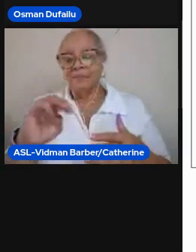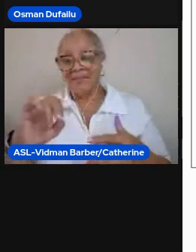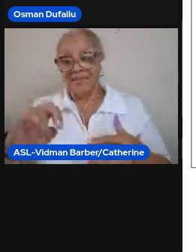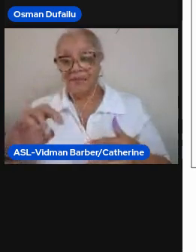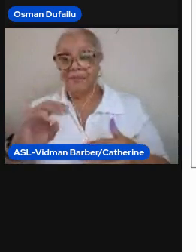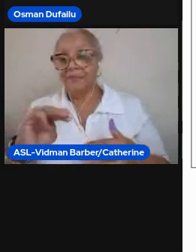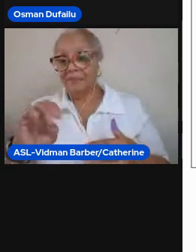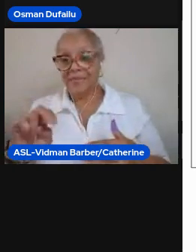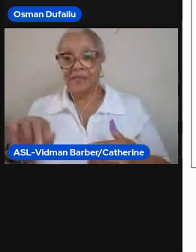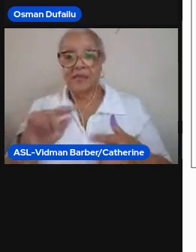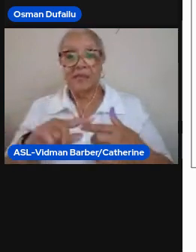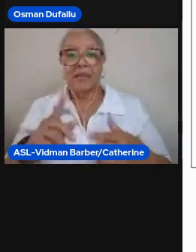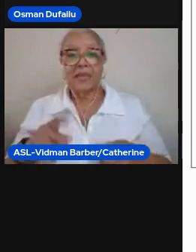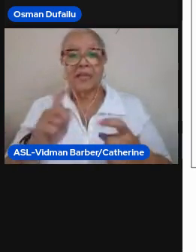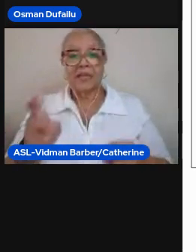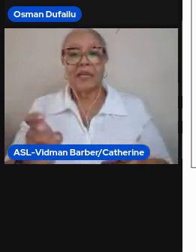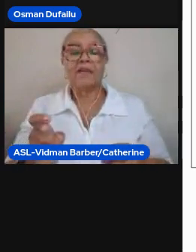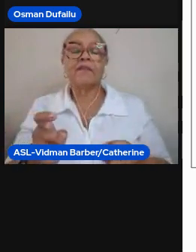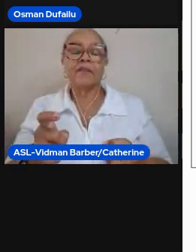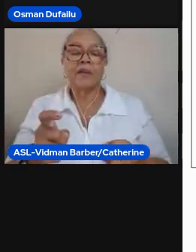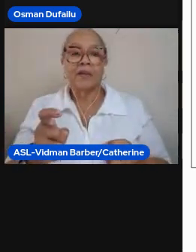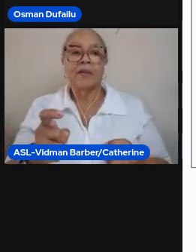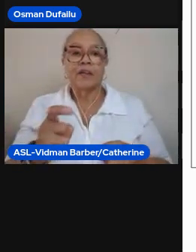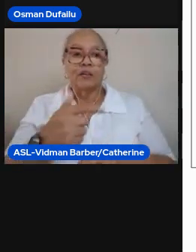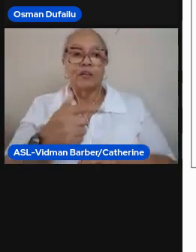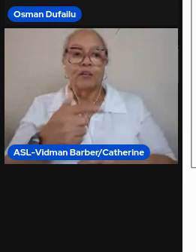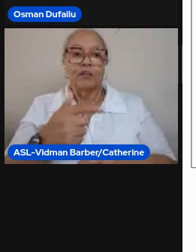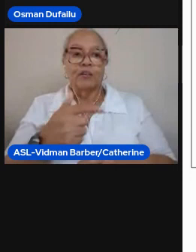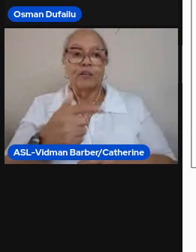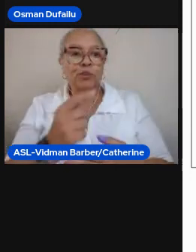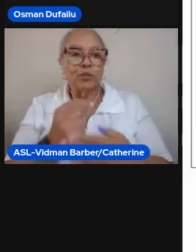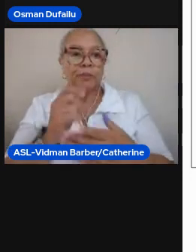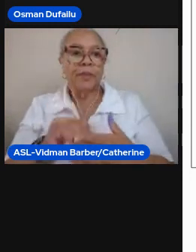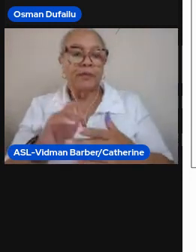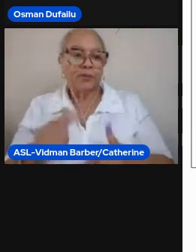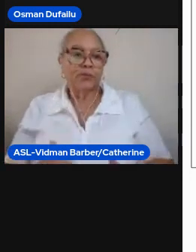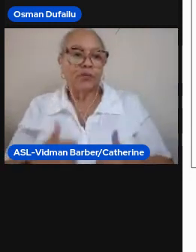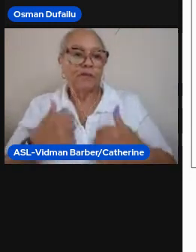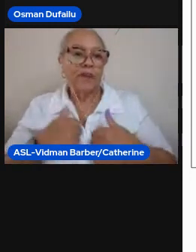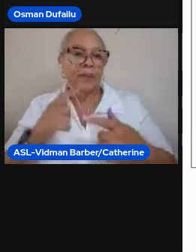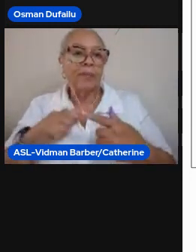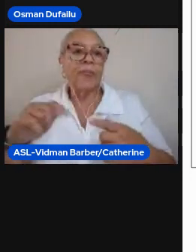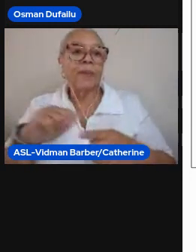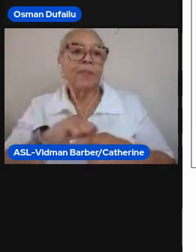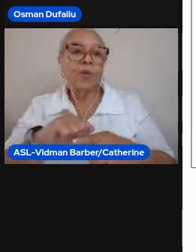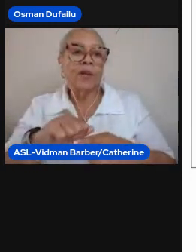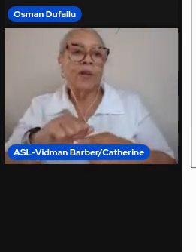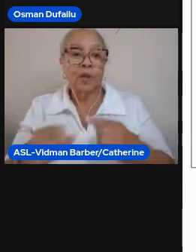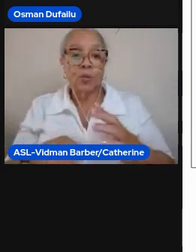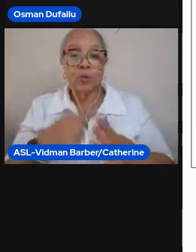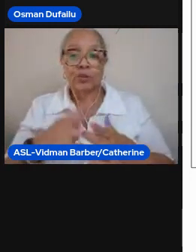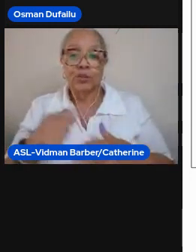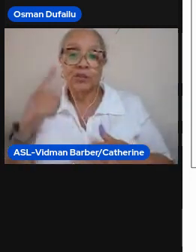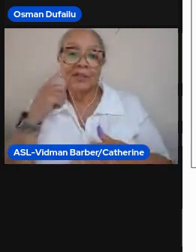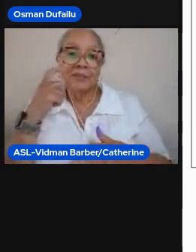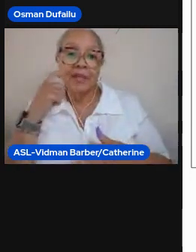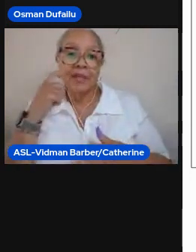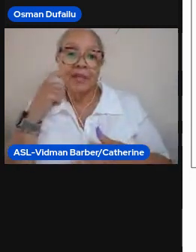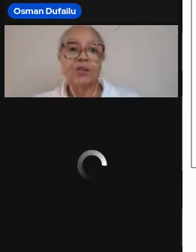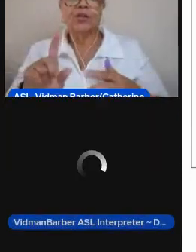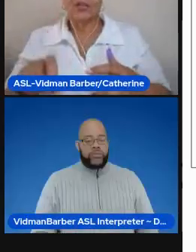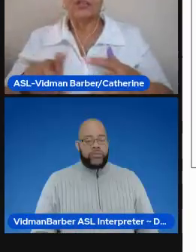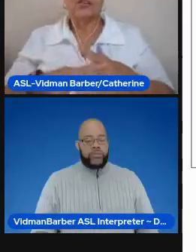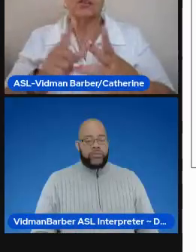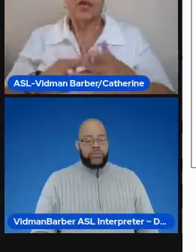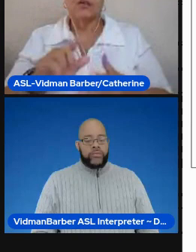antibiotic treatment, the patient might not have survived. So the practice was, once you suspect, you need to start antibiotic